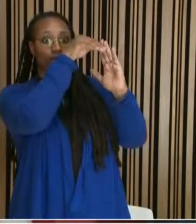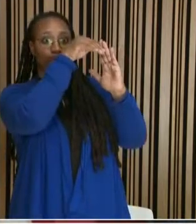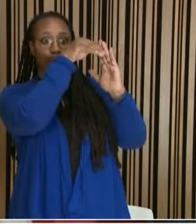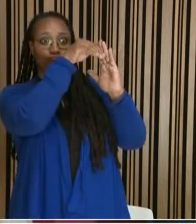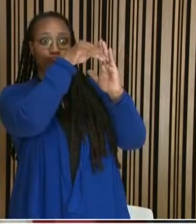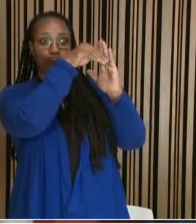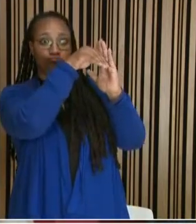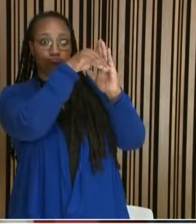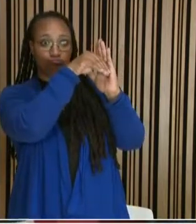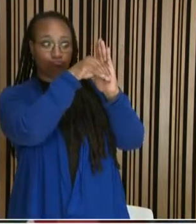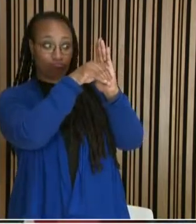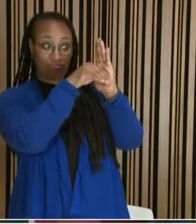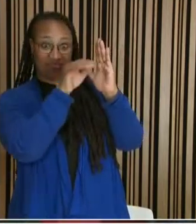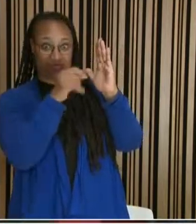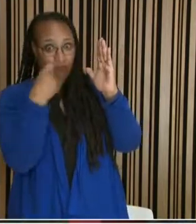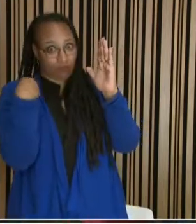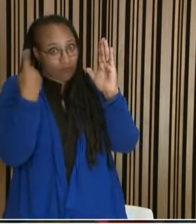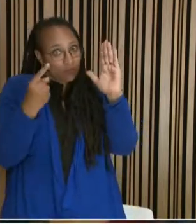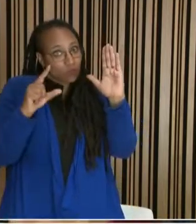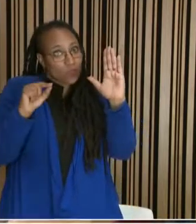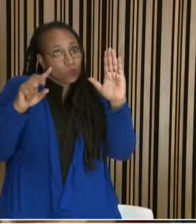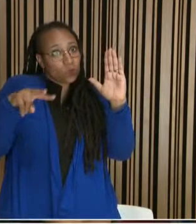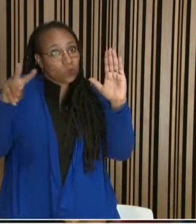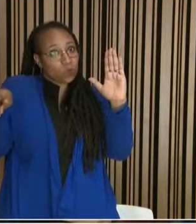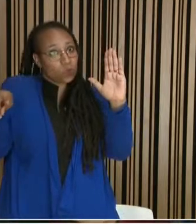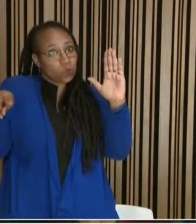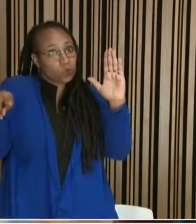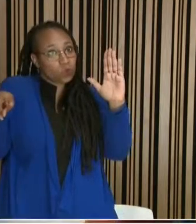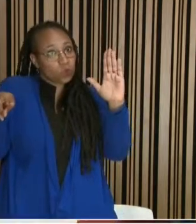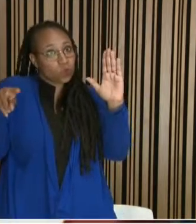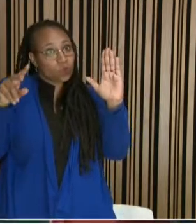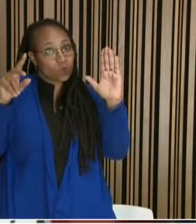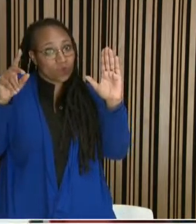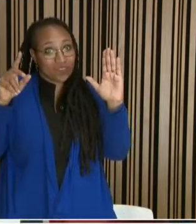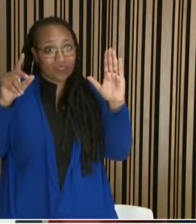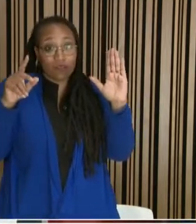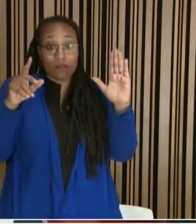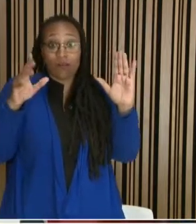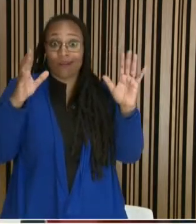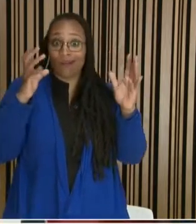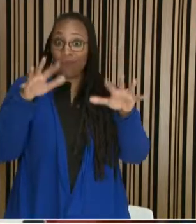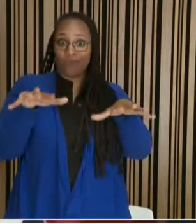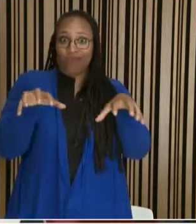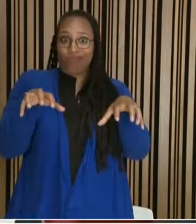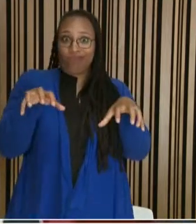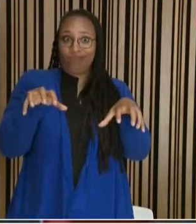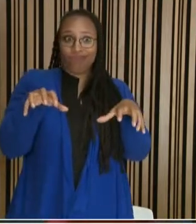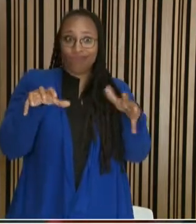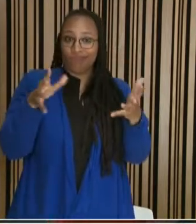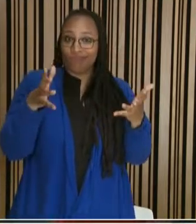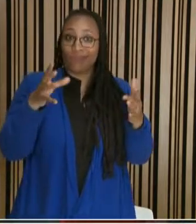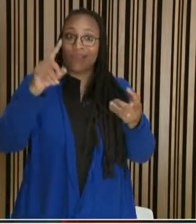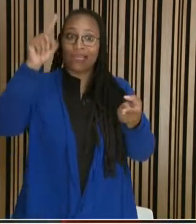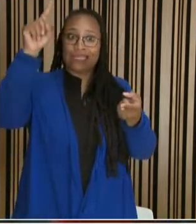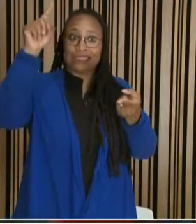is the year we couldn't hire. So we have fewer police officers and